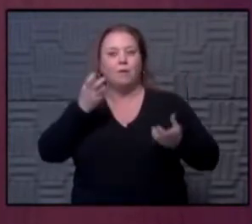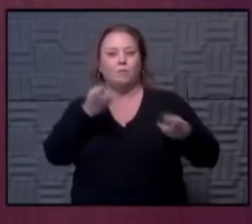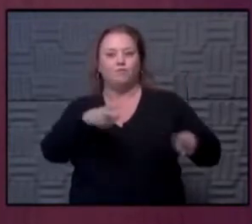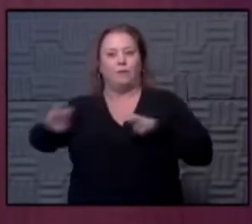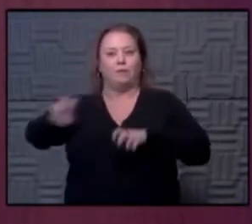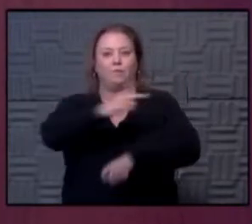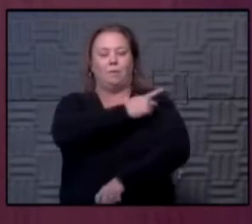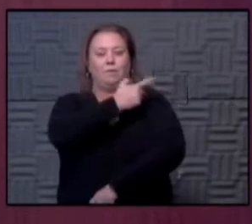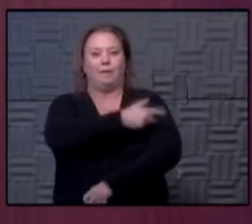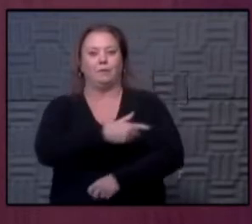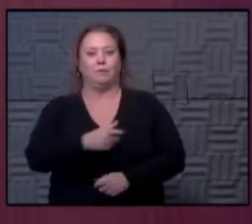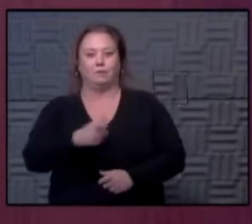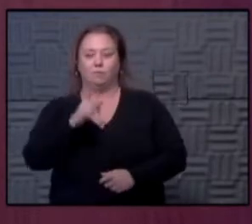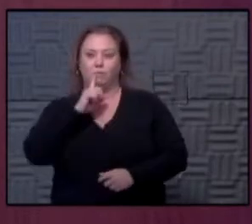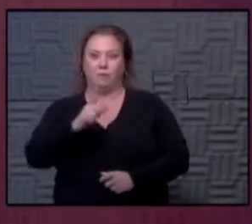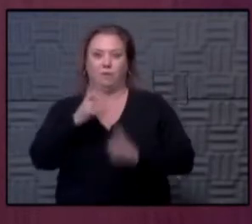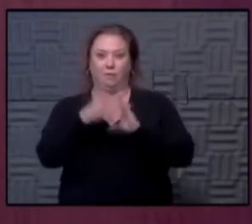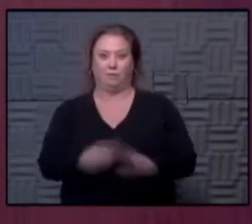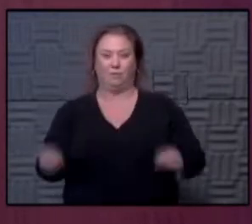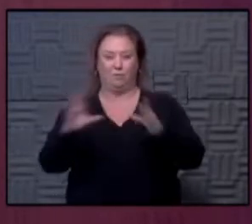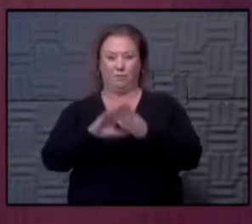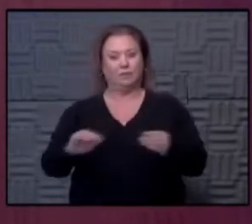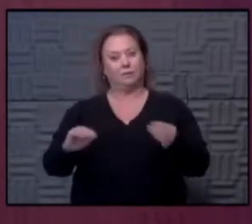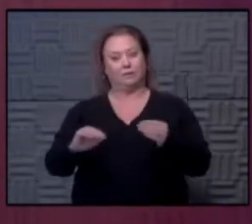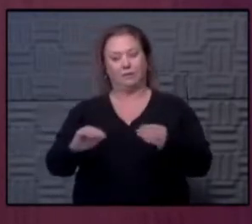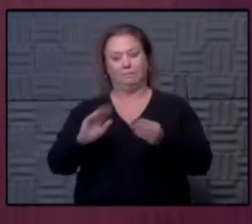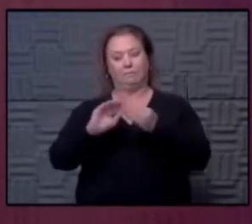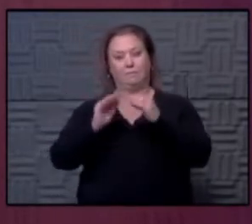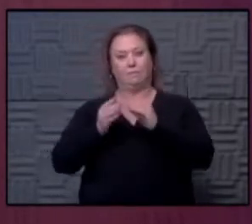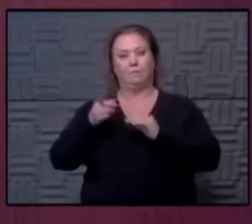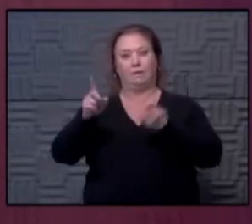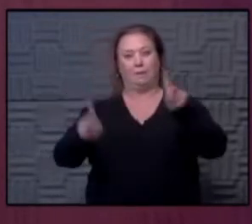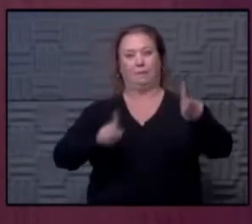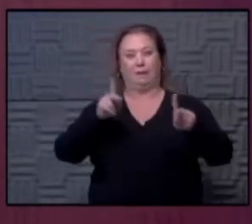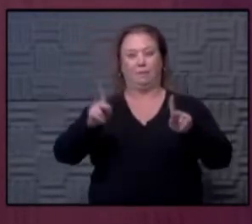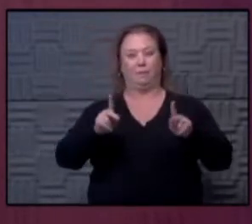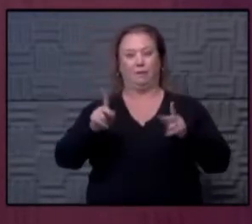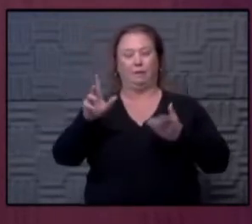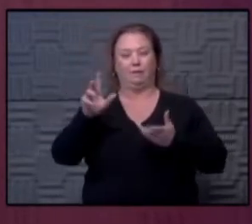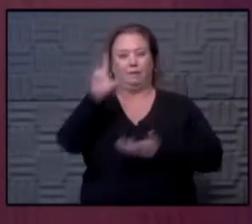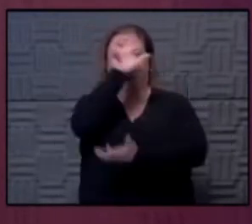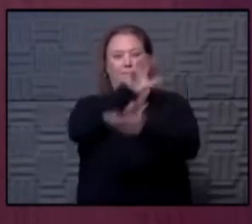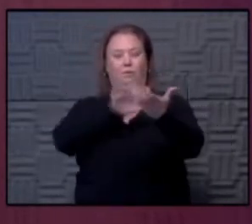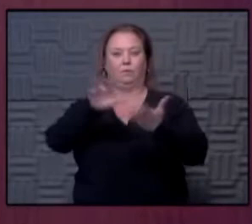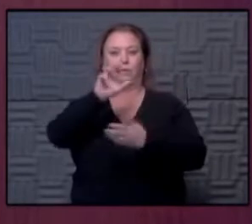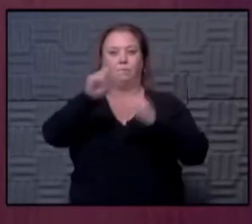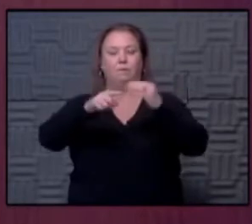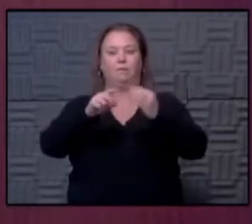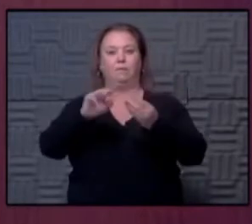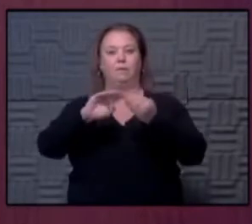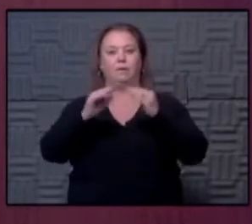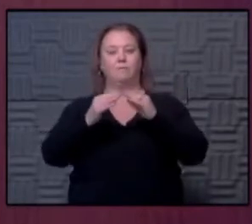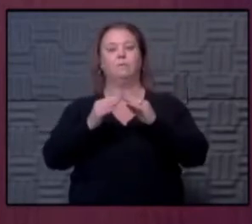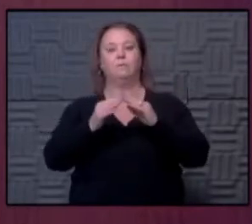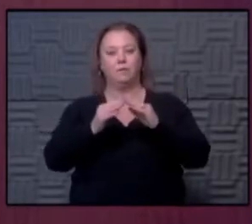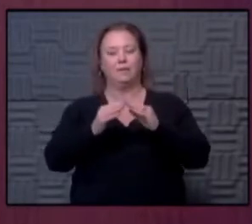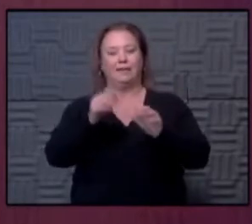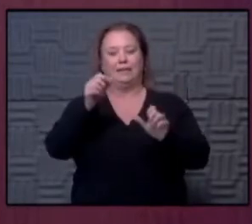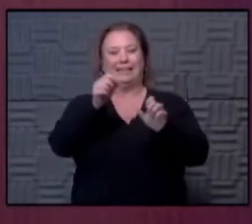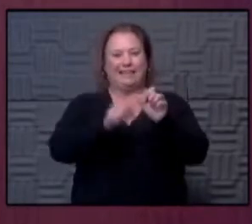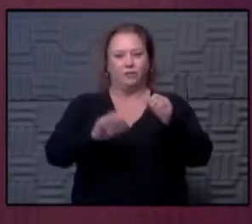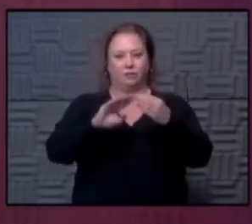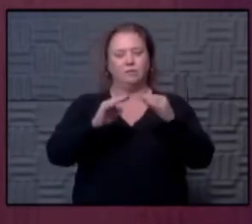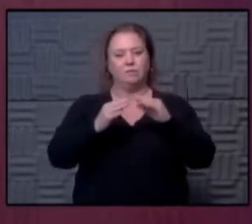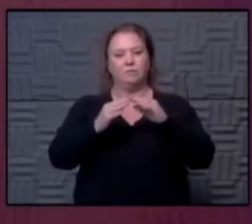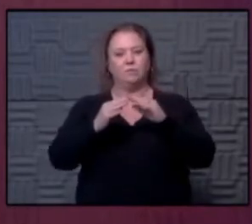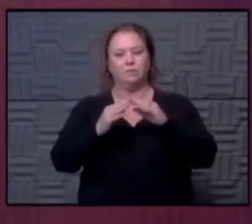real stories and people behind those numbers, and I think sometimes the people can get lost behind the numbers, and Very true. each of those numbers, and we're